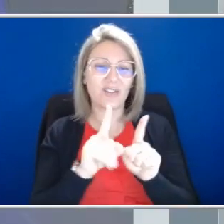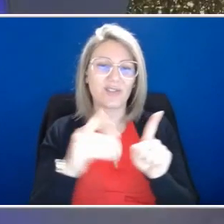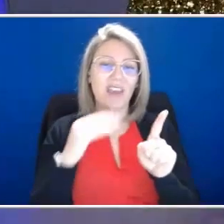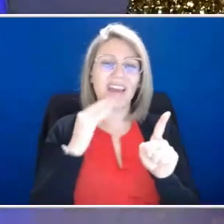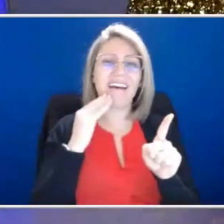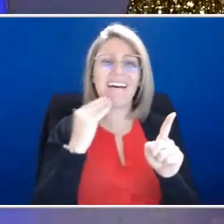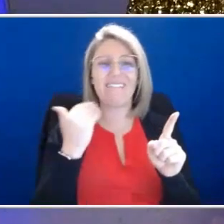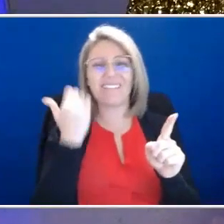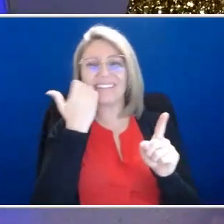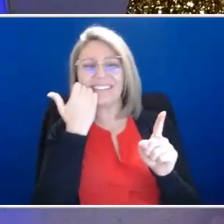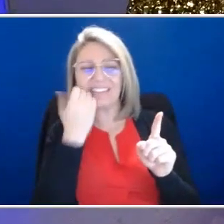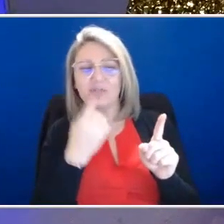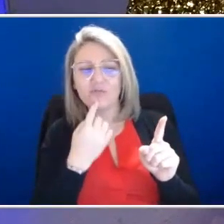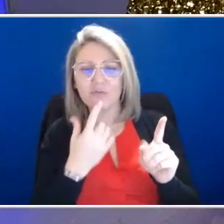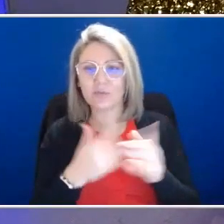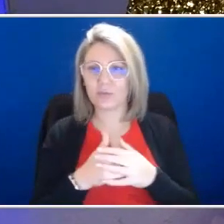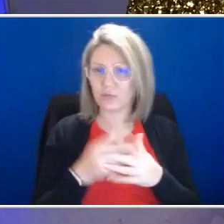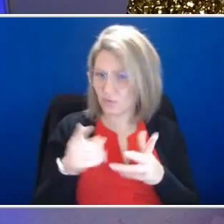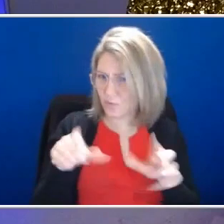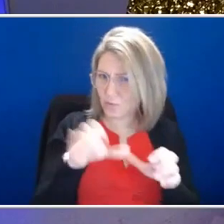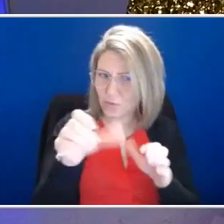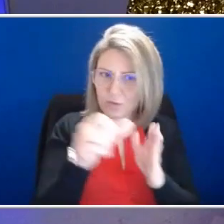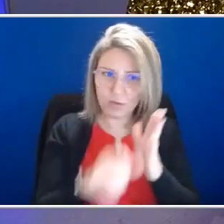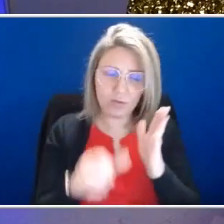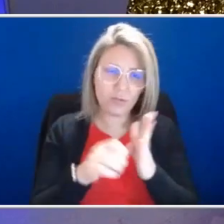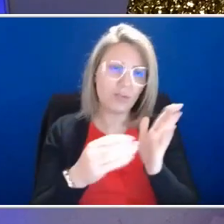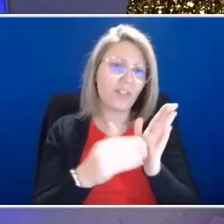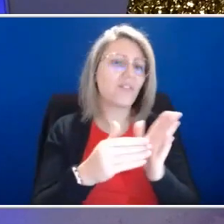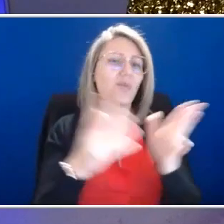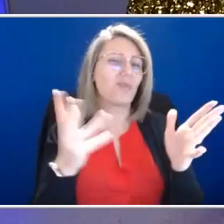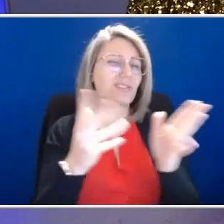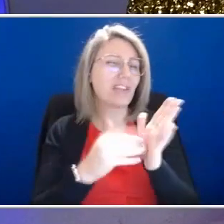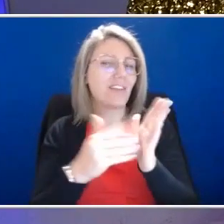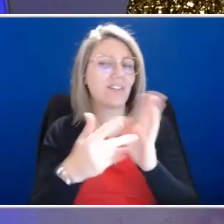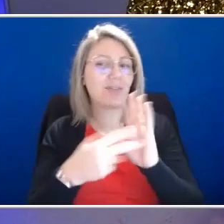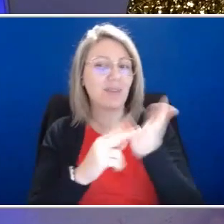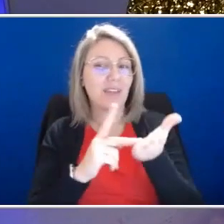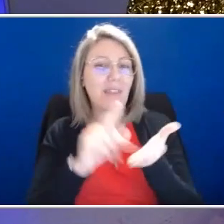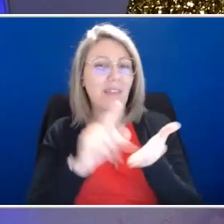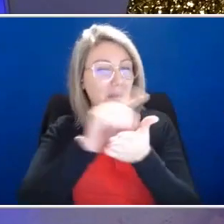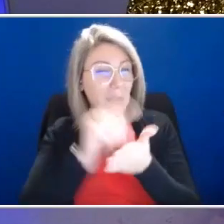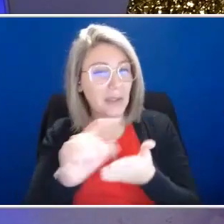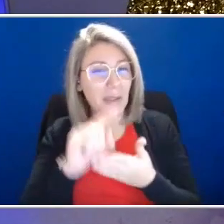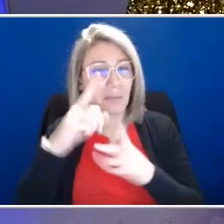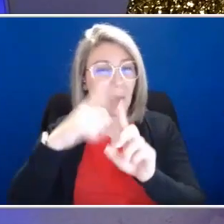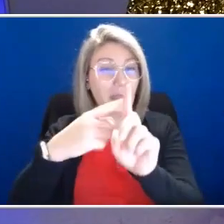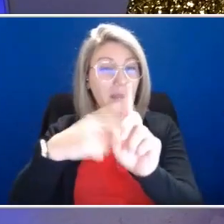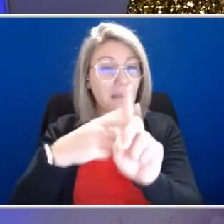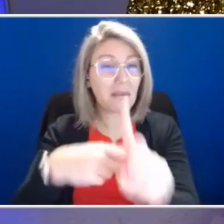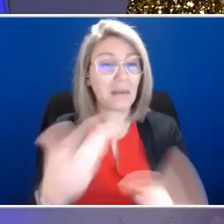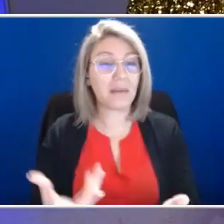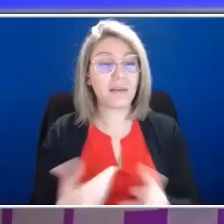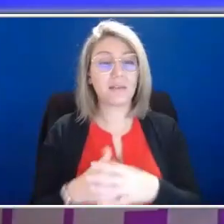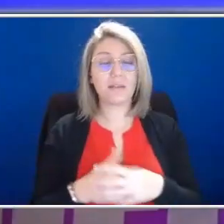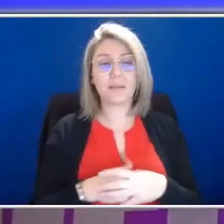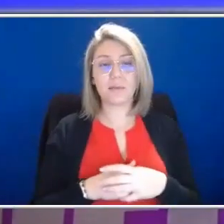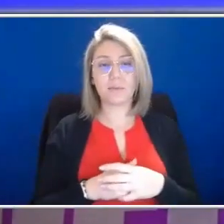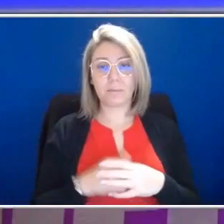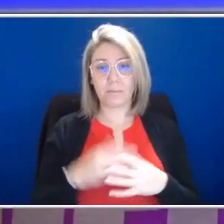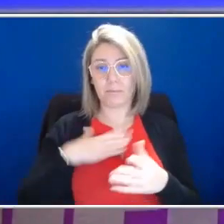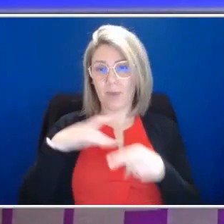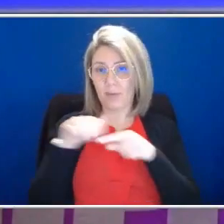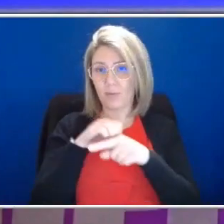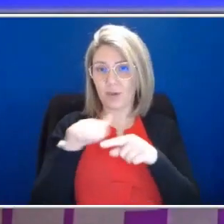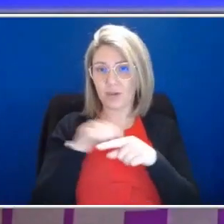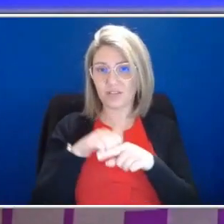this kind of surgery often. What's often to you? Like a weekly, monthly? We do this, in my practice, I do this 3 to 4